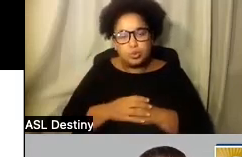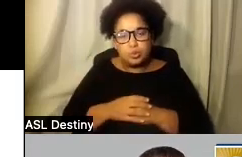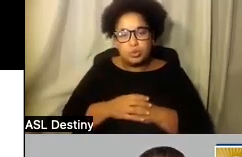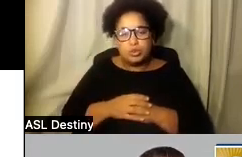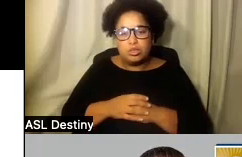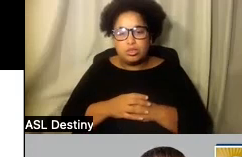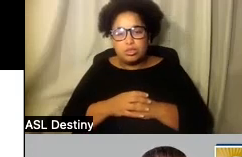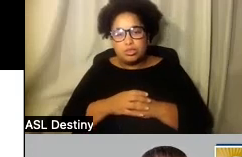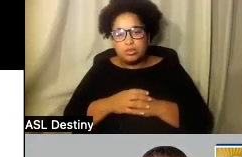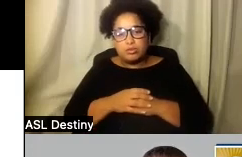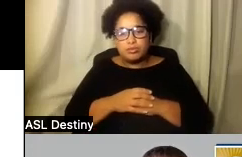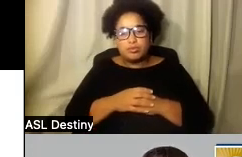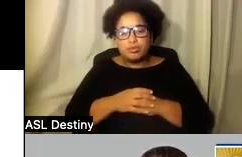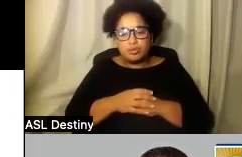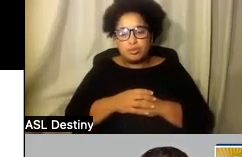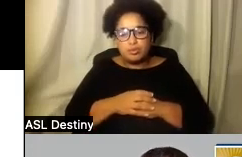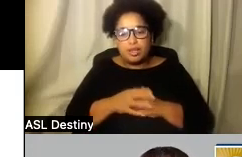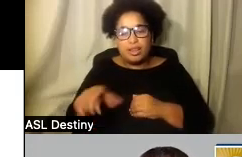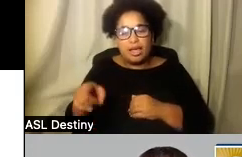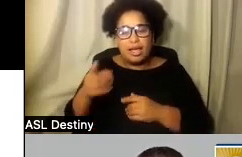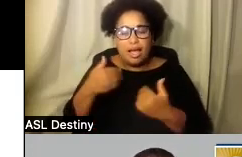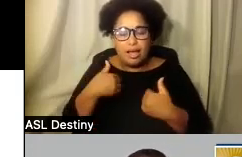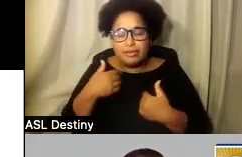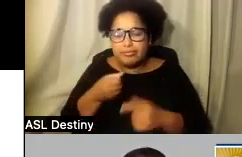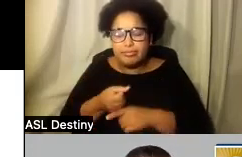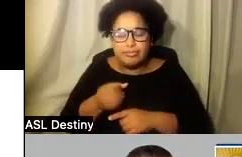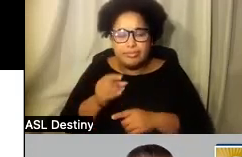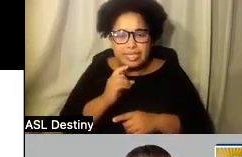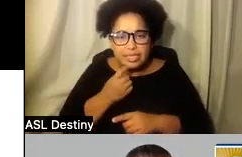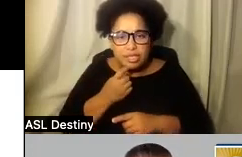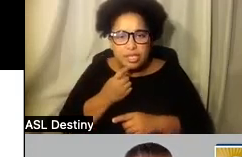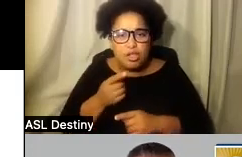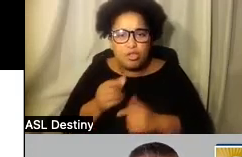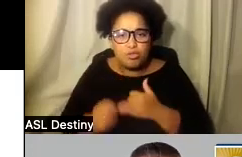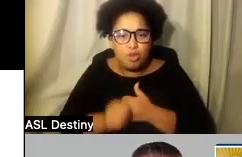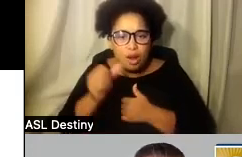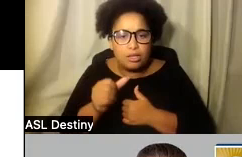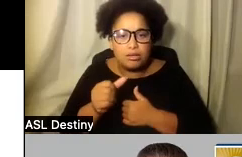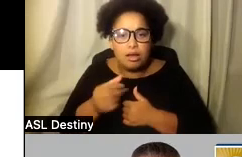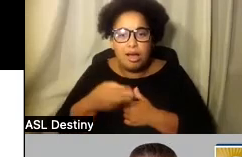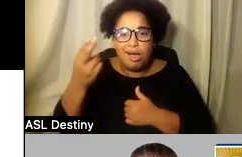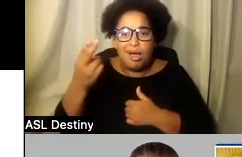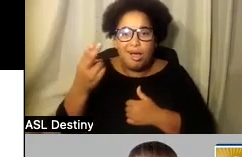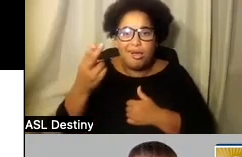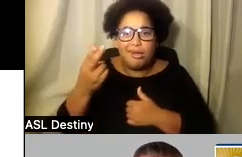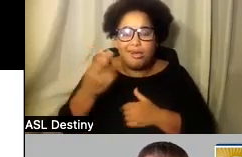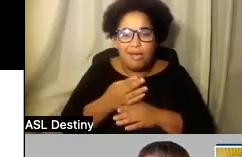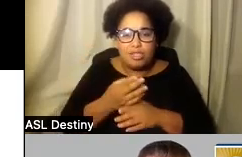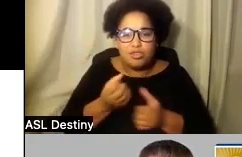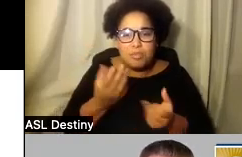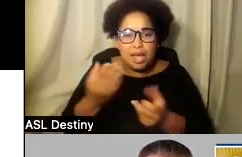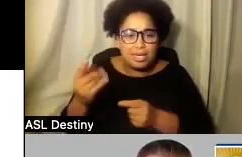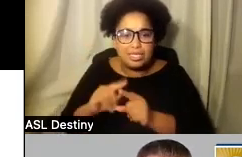with some significant threat, either a high average threat from multiple